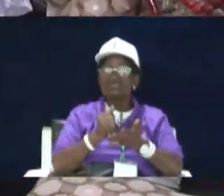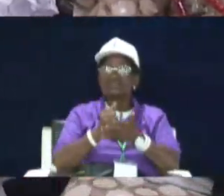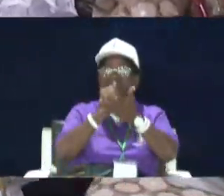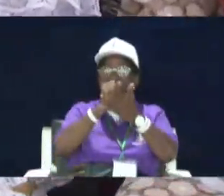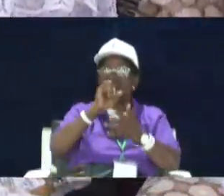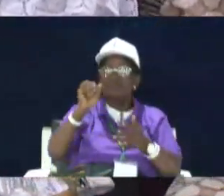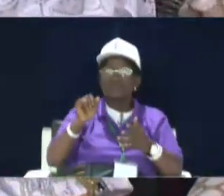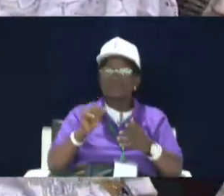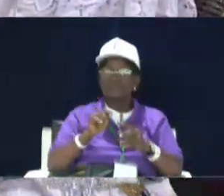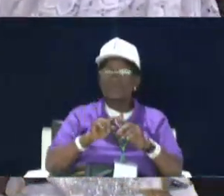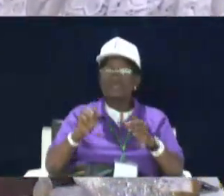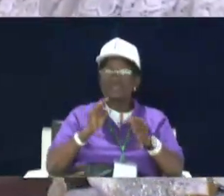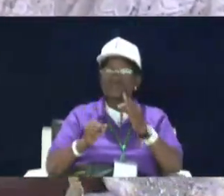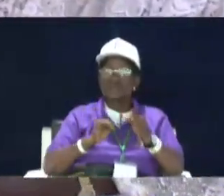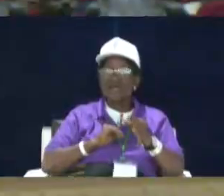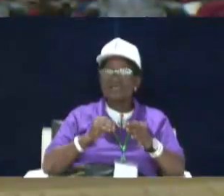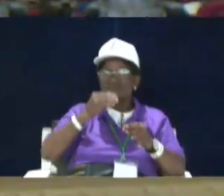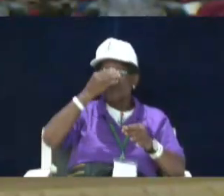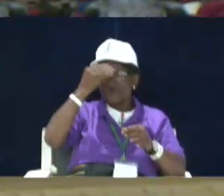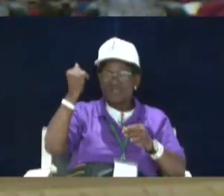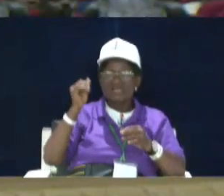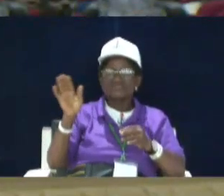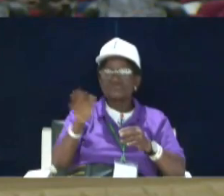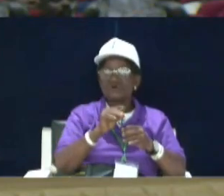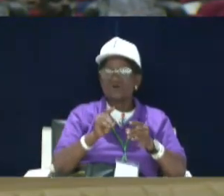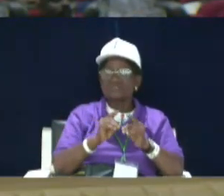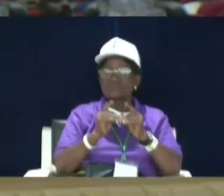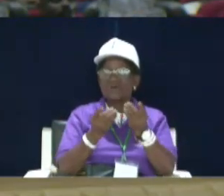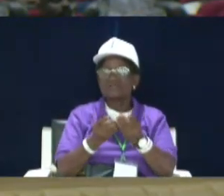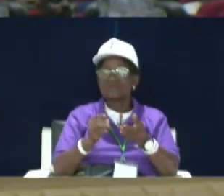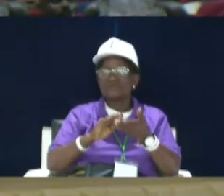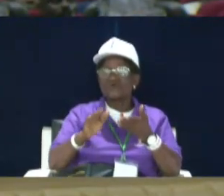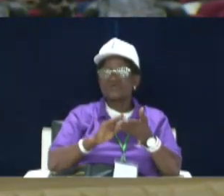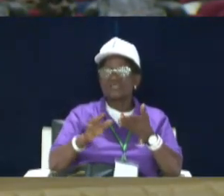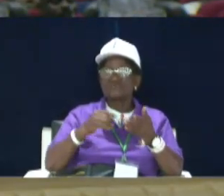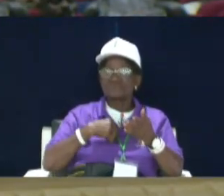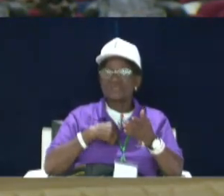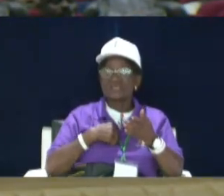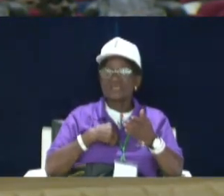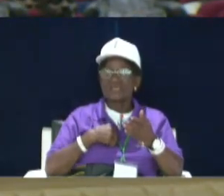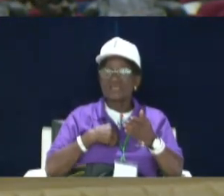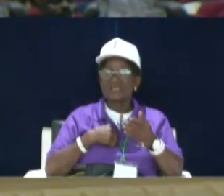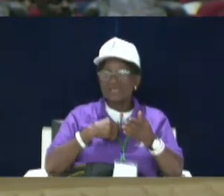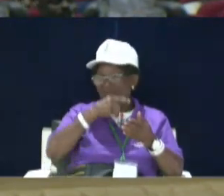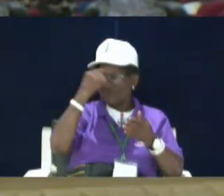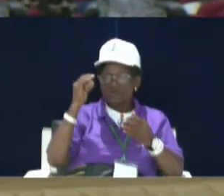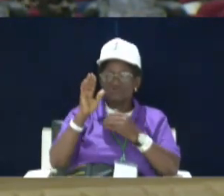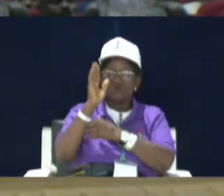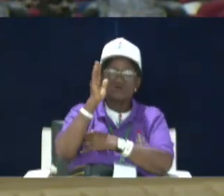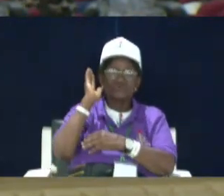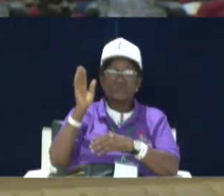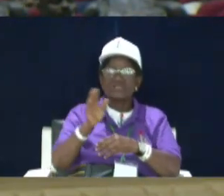department, forgive me, because God will never forget you.